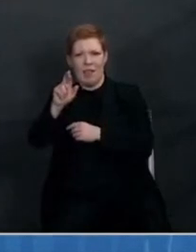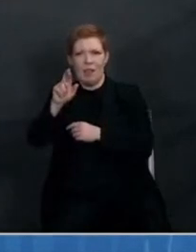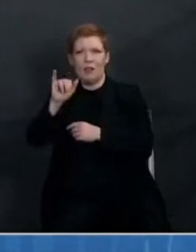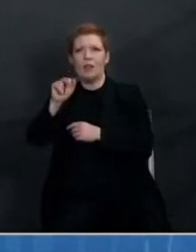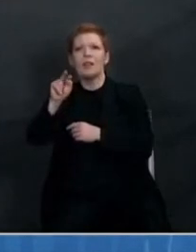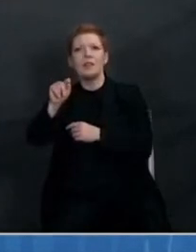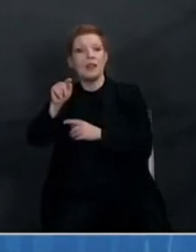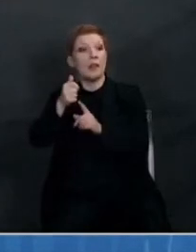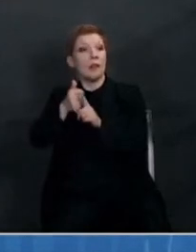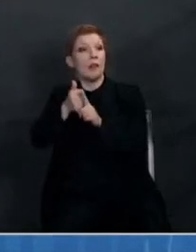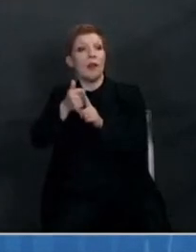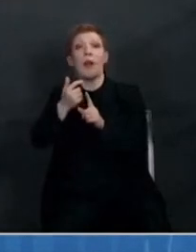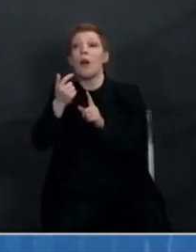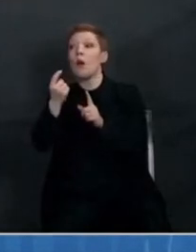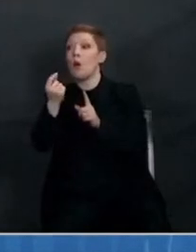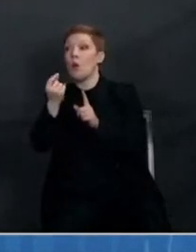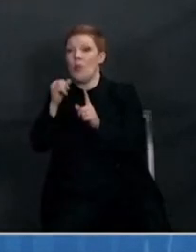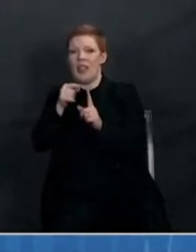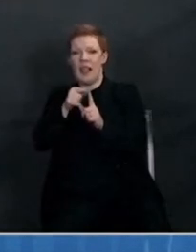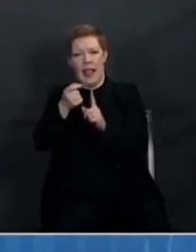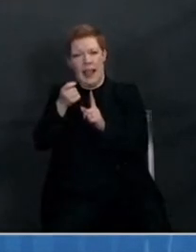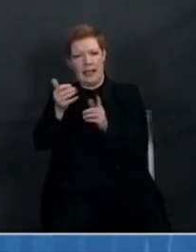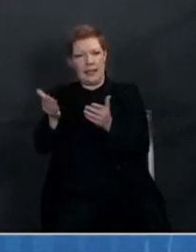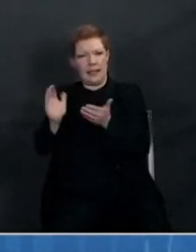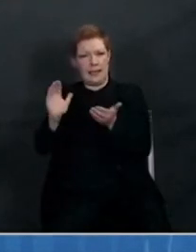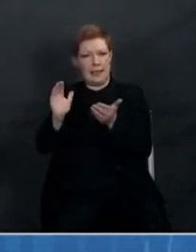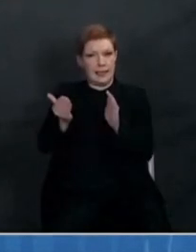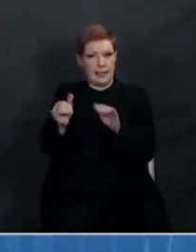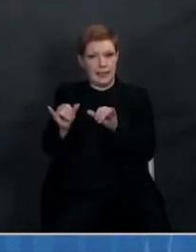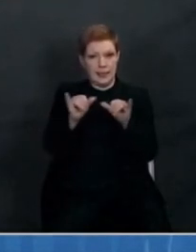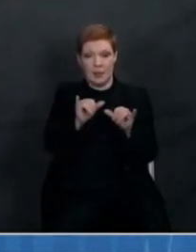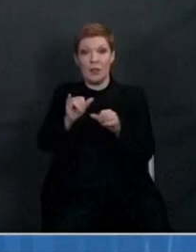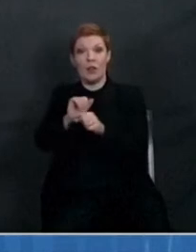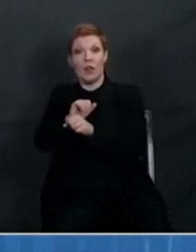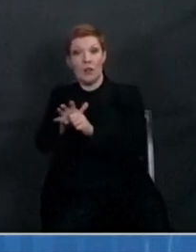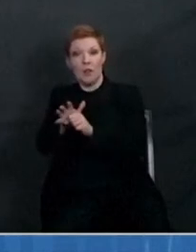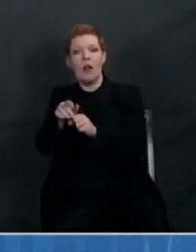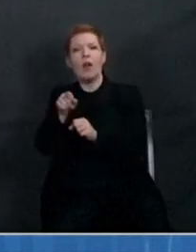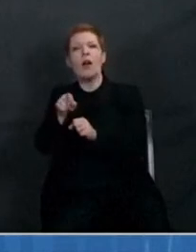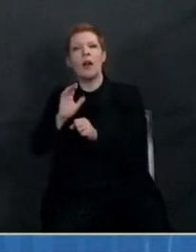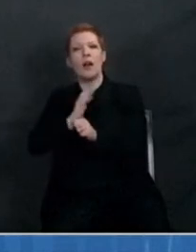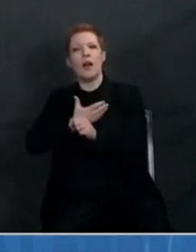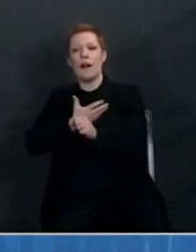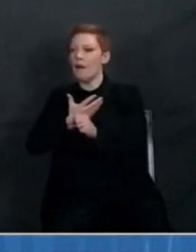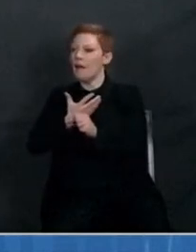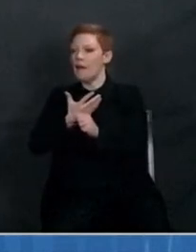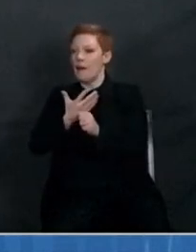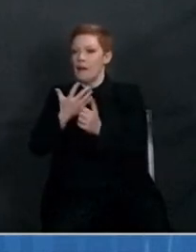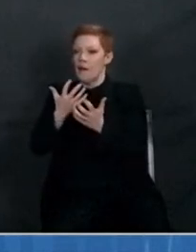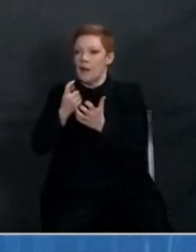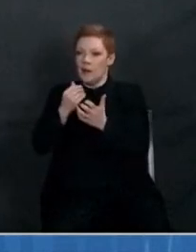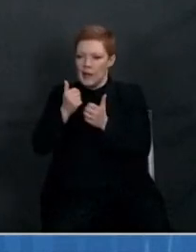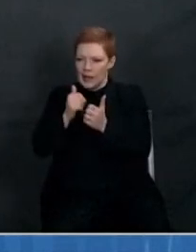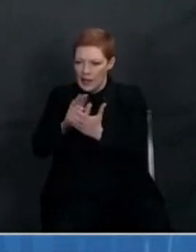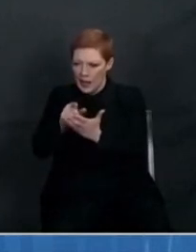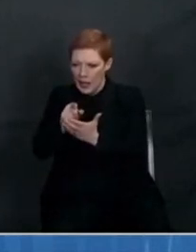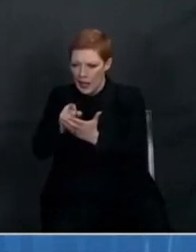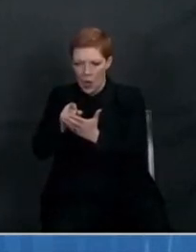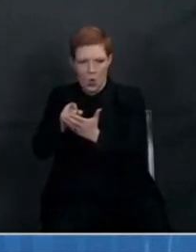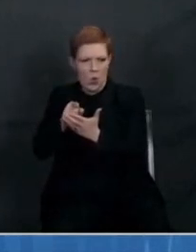variants detected in the United States is likely due at least in part to our expanded ability to sequence virus